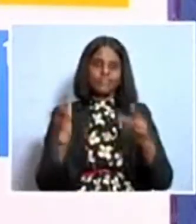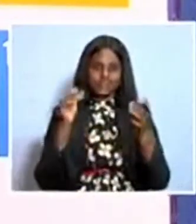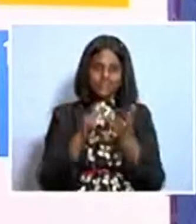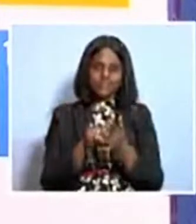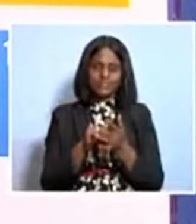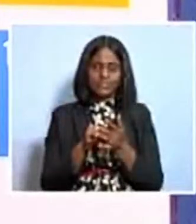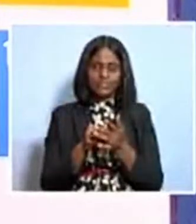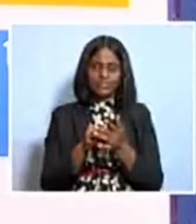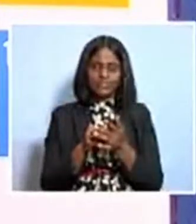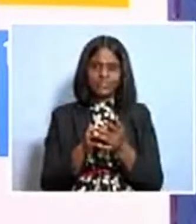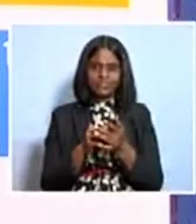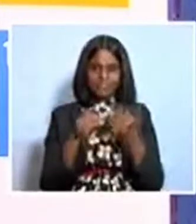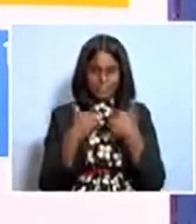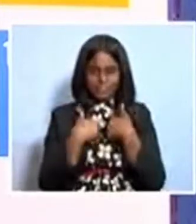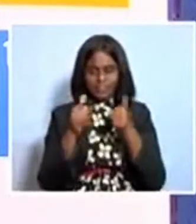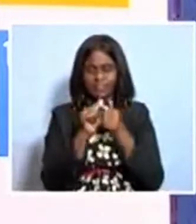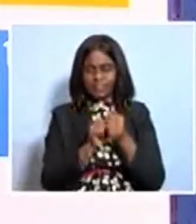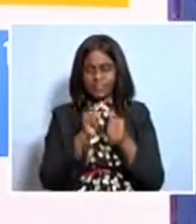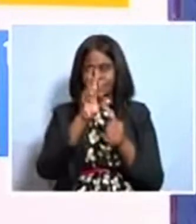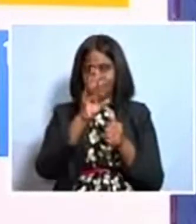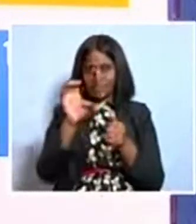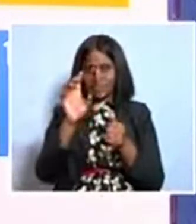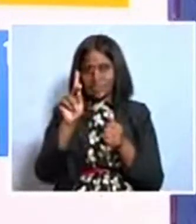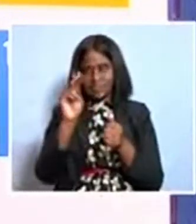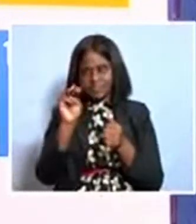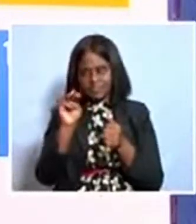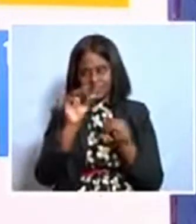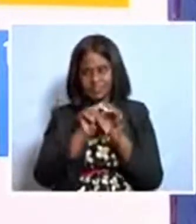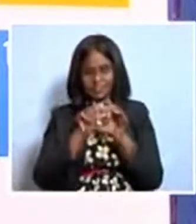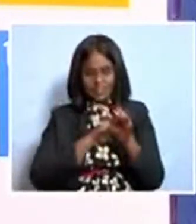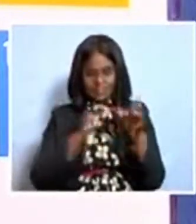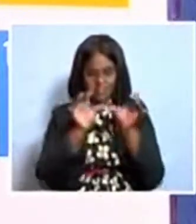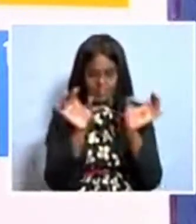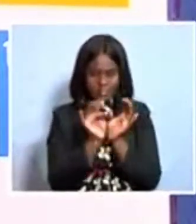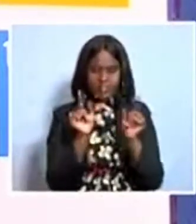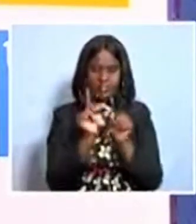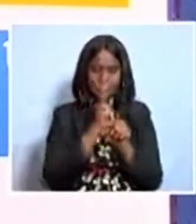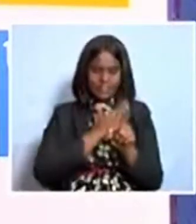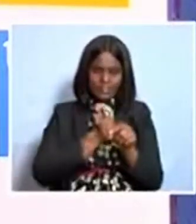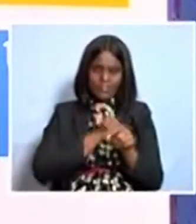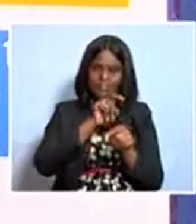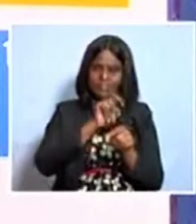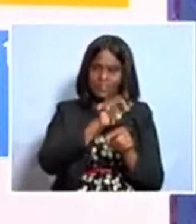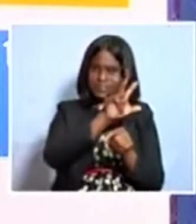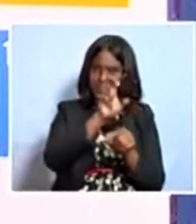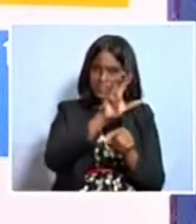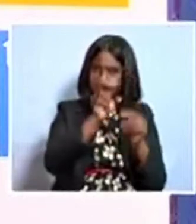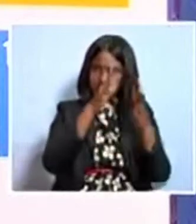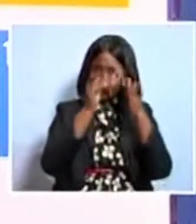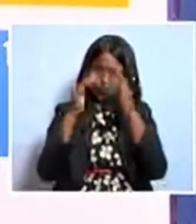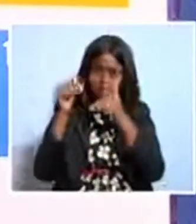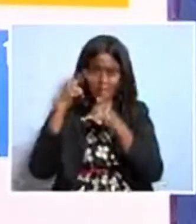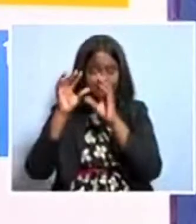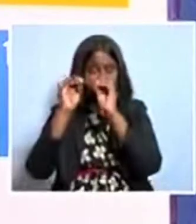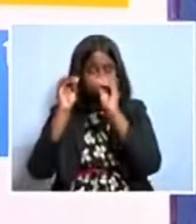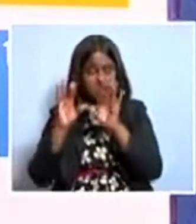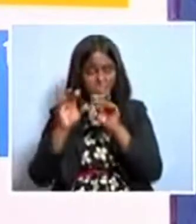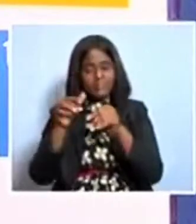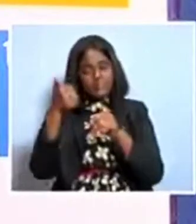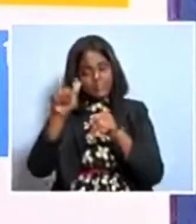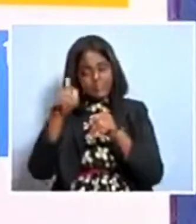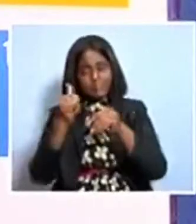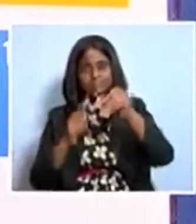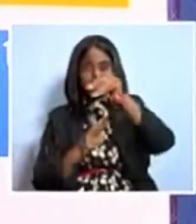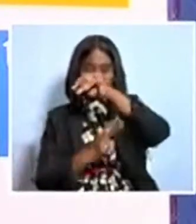then I have almost 600 kilometers of road network in my constituency. I need 300 houses for teachers. I need about 10